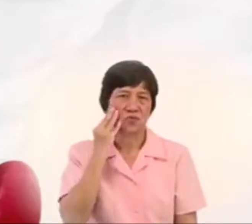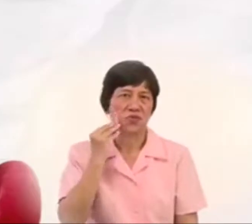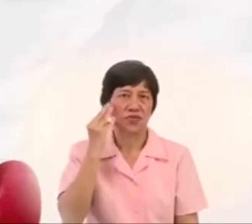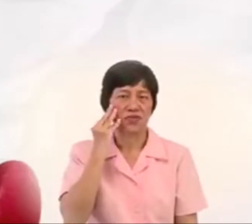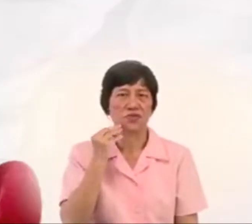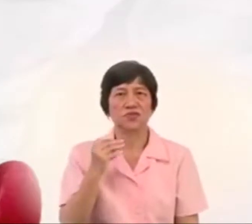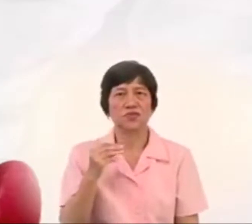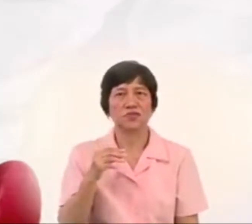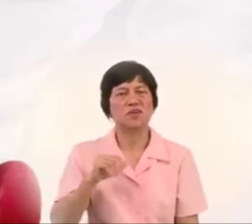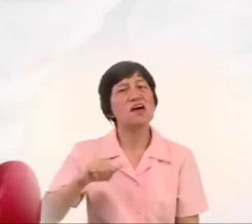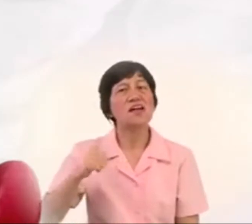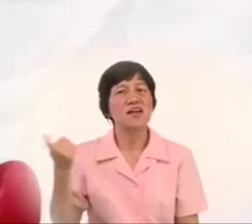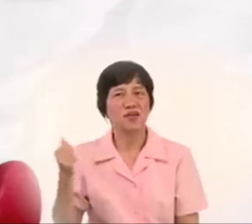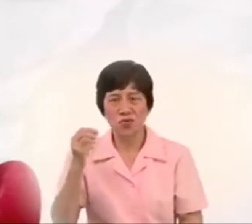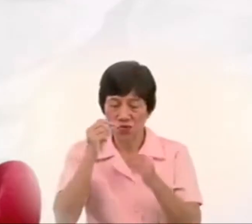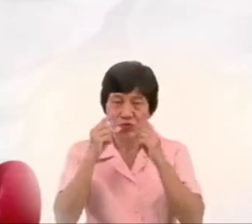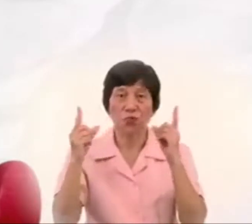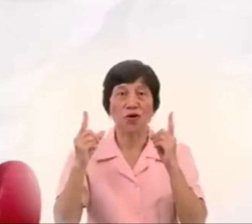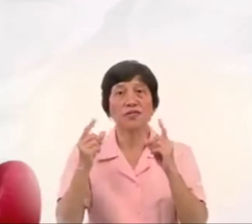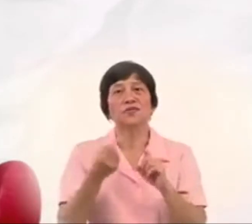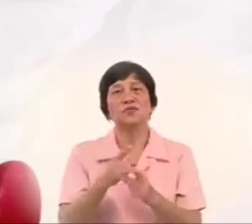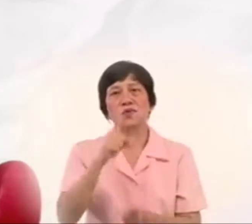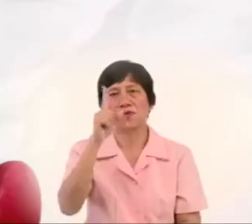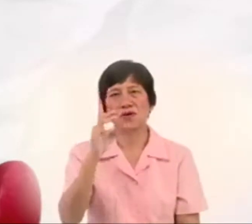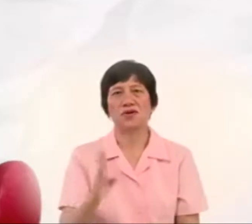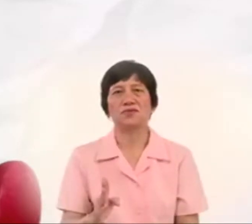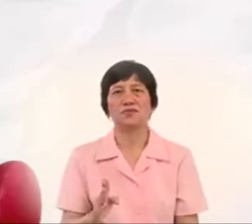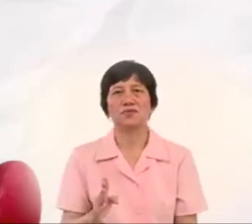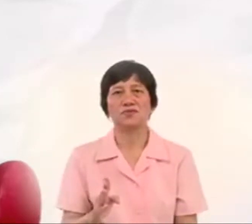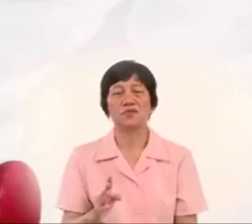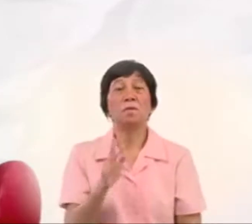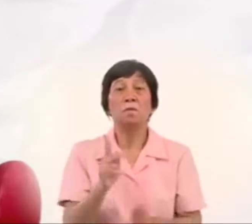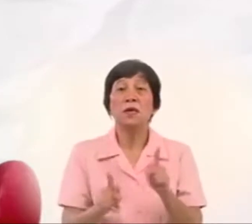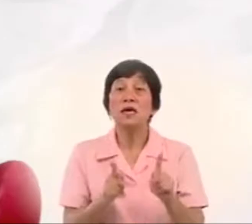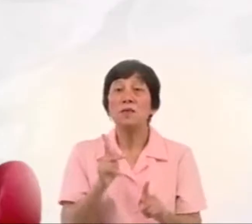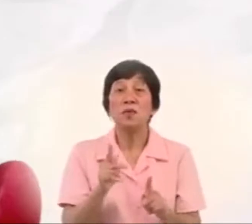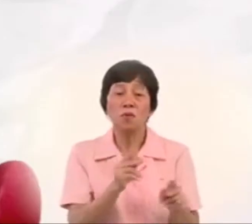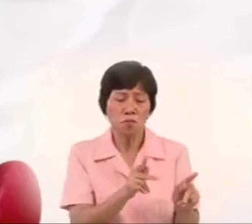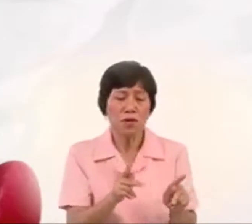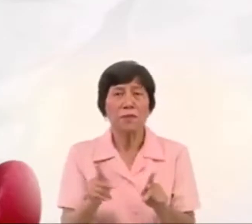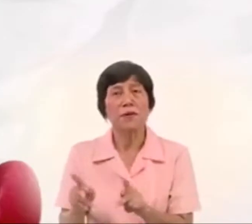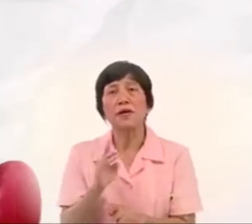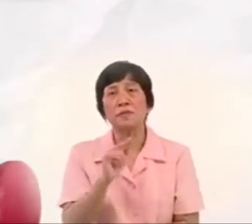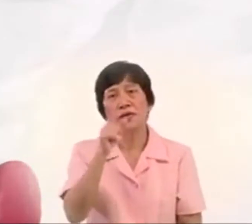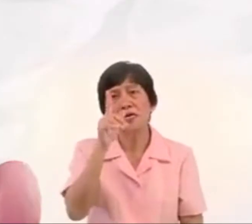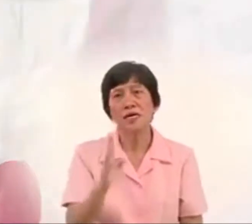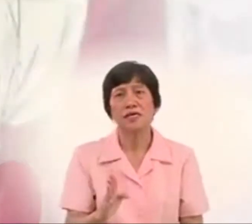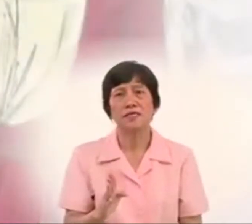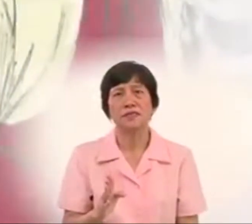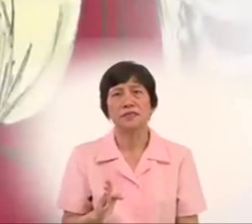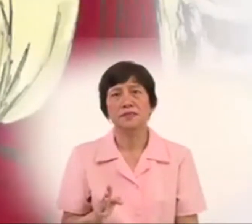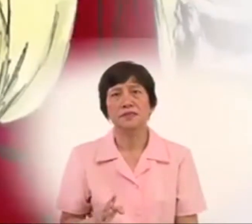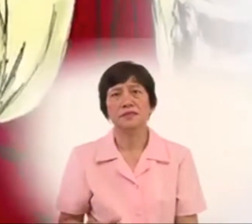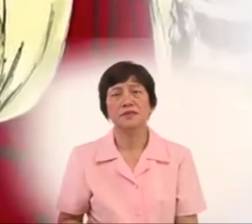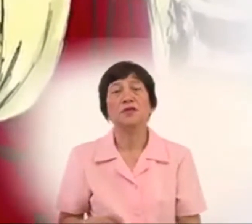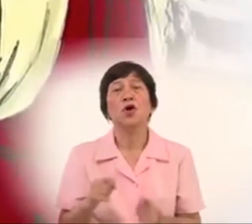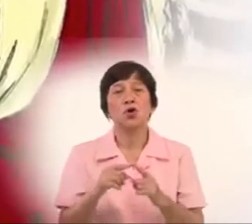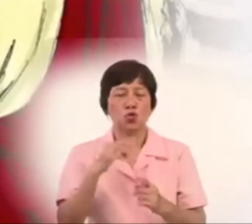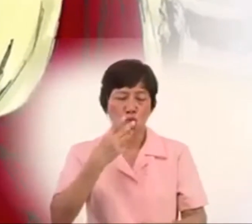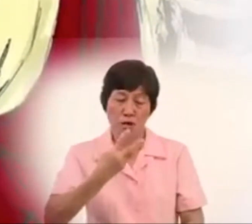experienced another surprise from God. The people prepared by God